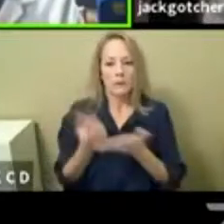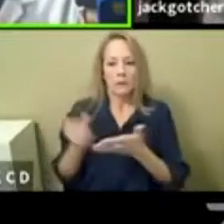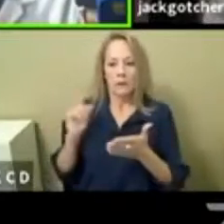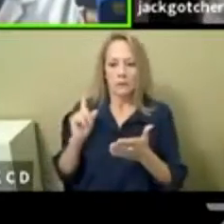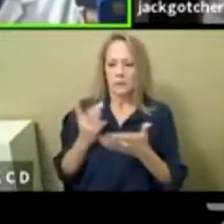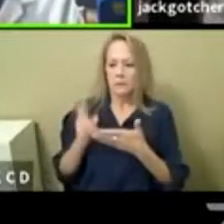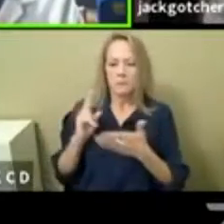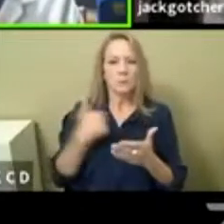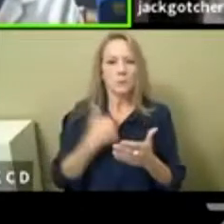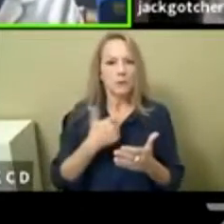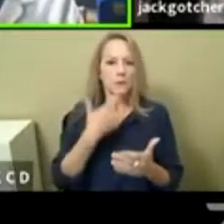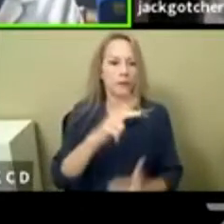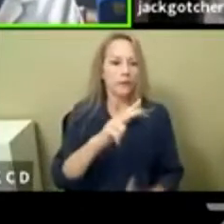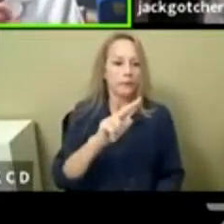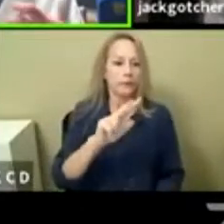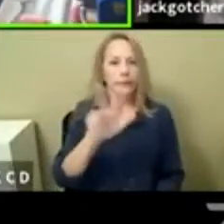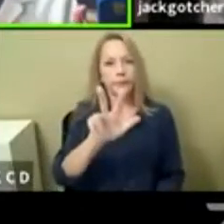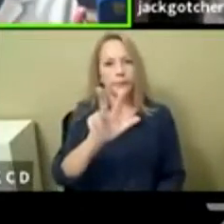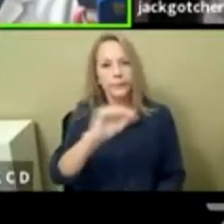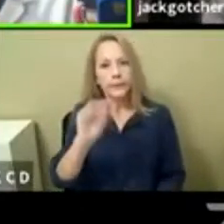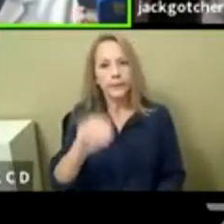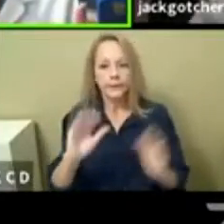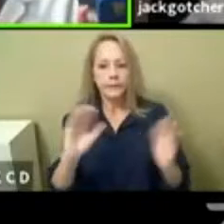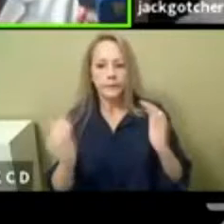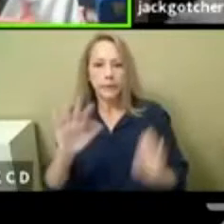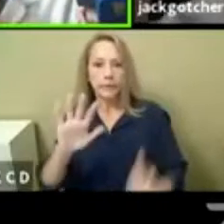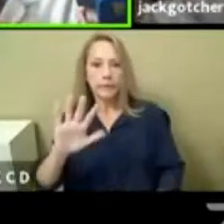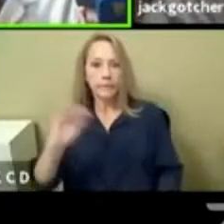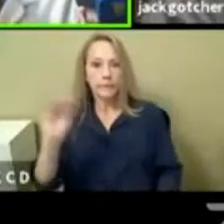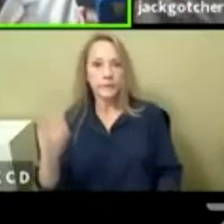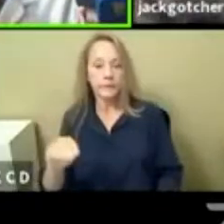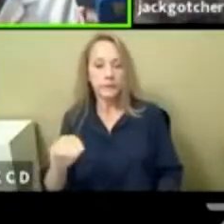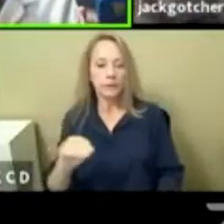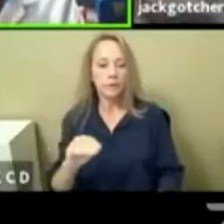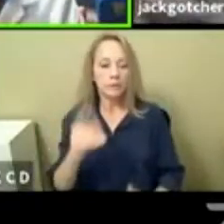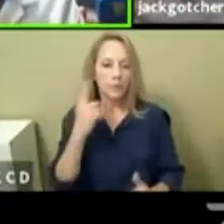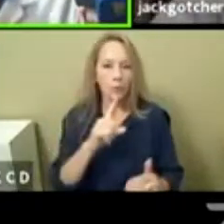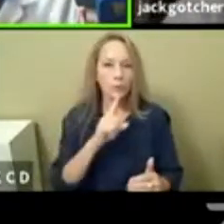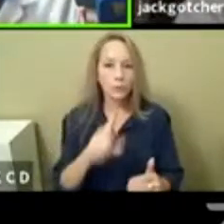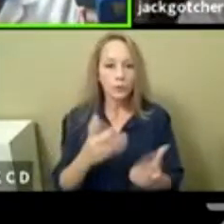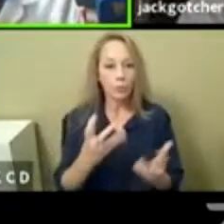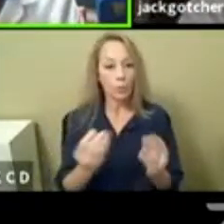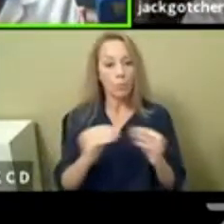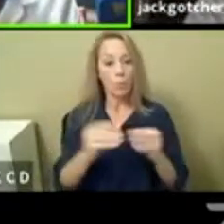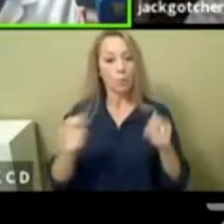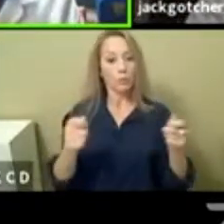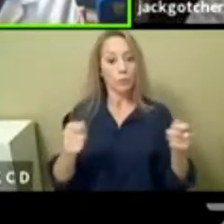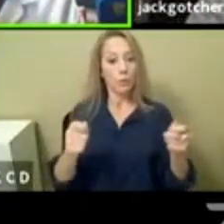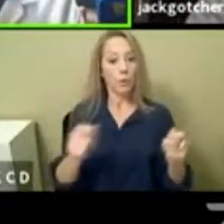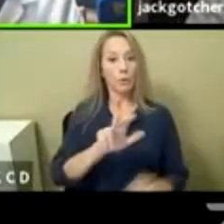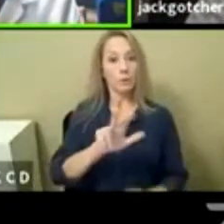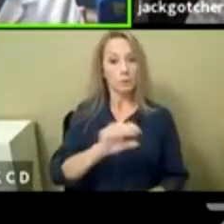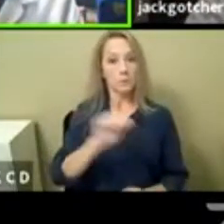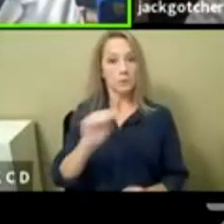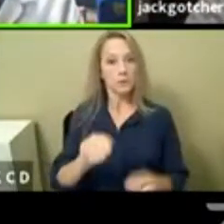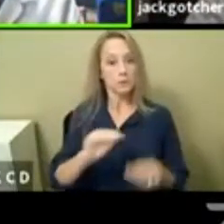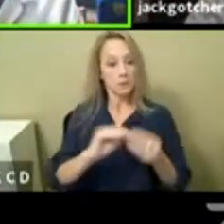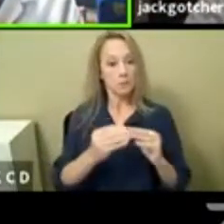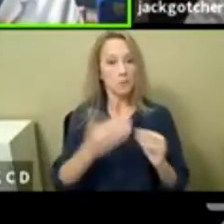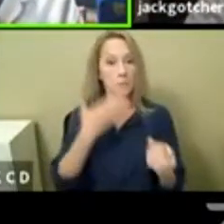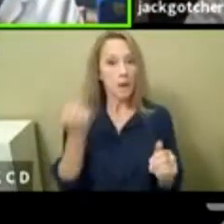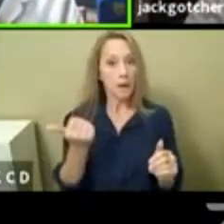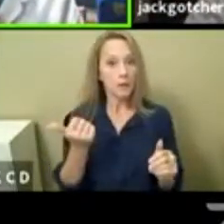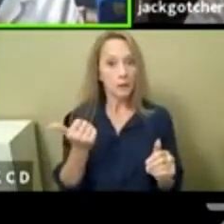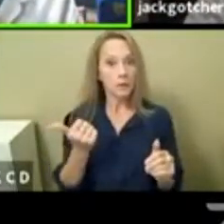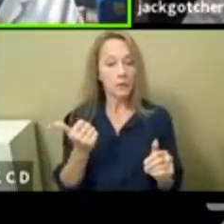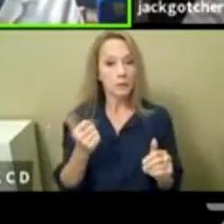5%. And, whether obviously if you want better pandemic control, 3% is a better number. And so in the